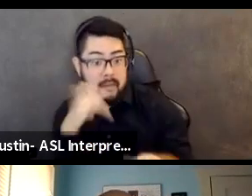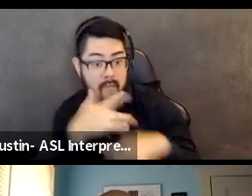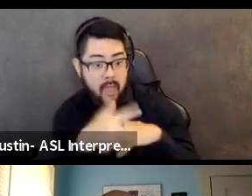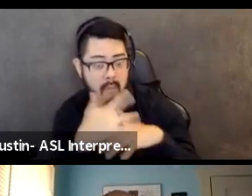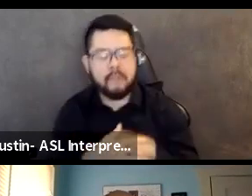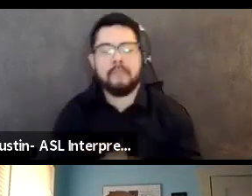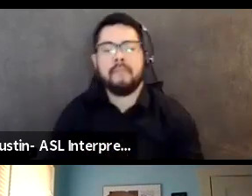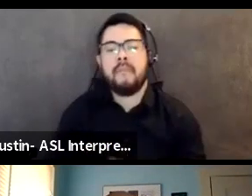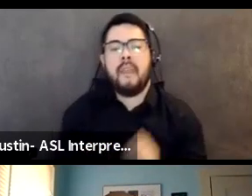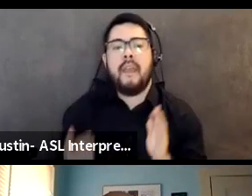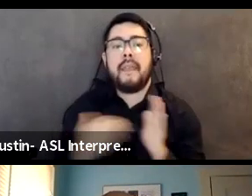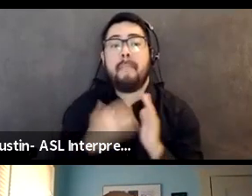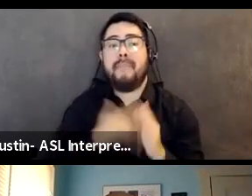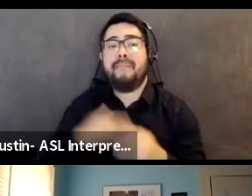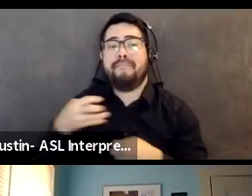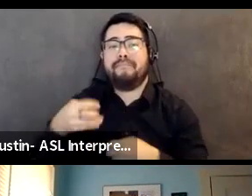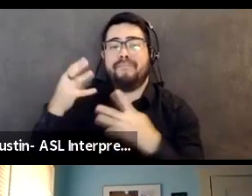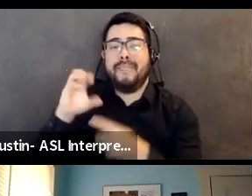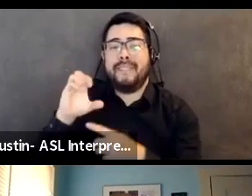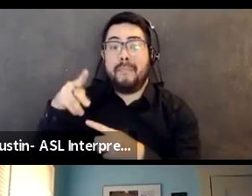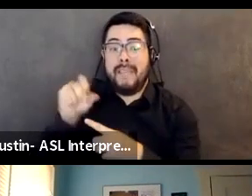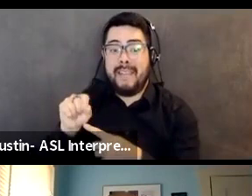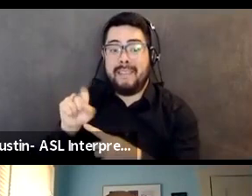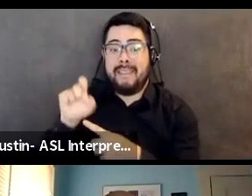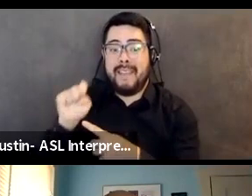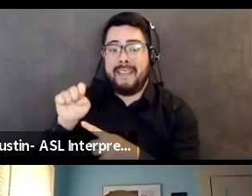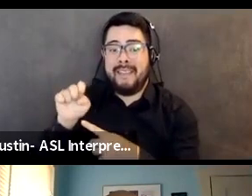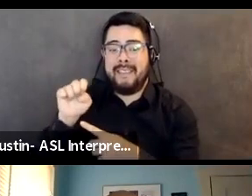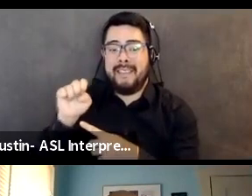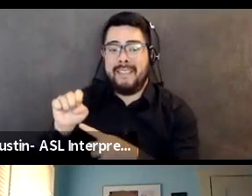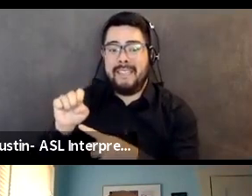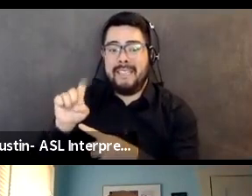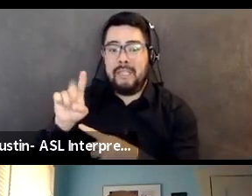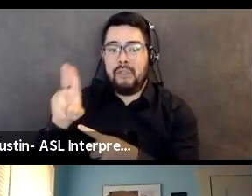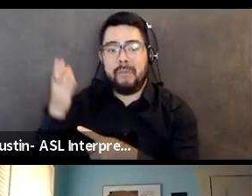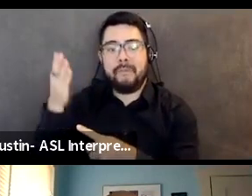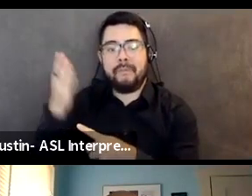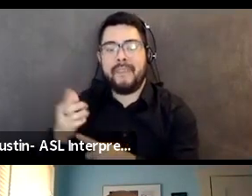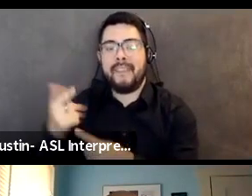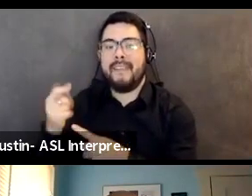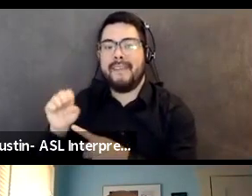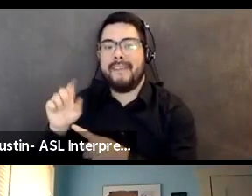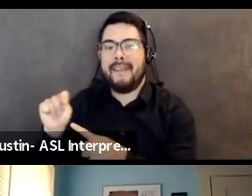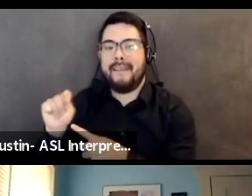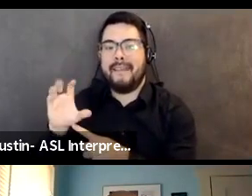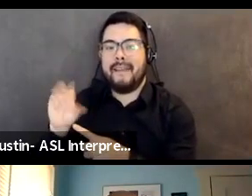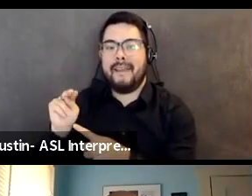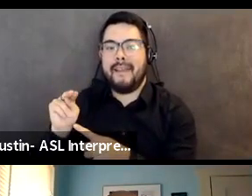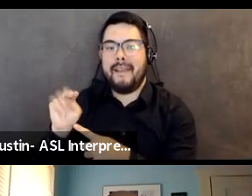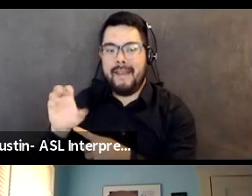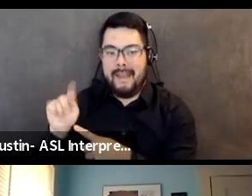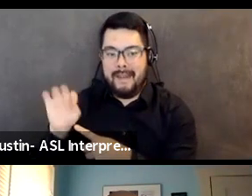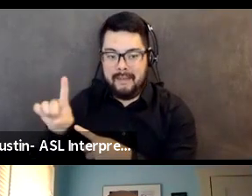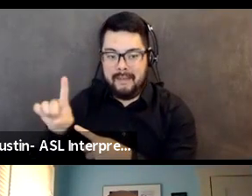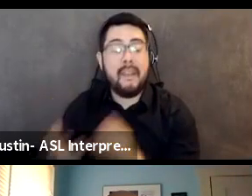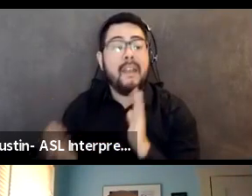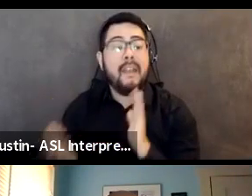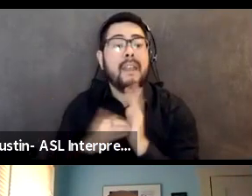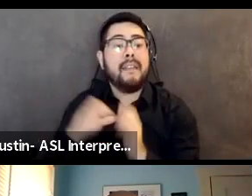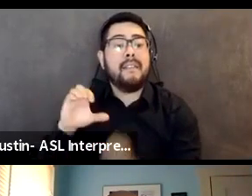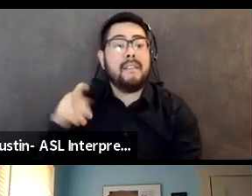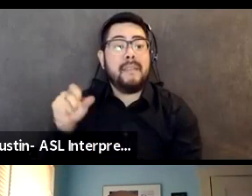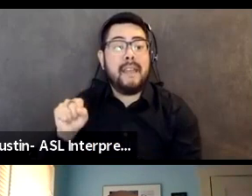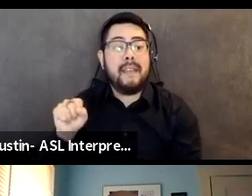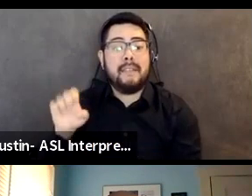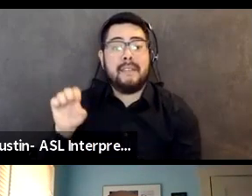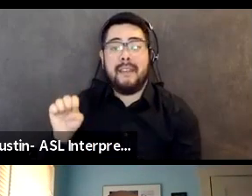website cps.edu forward slash get connected again at cps.edu forward slash get